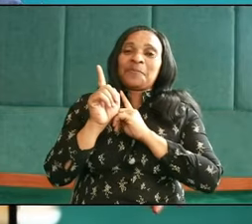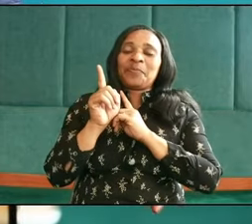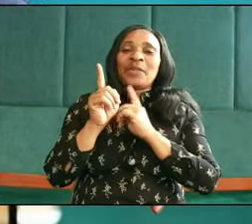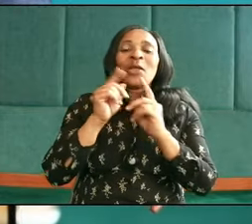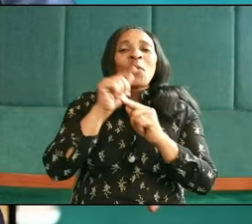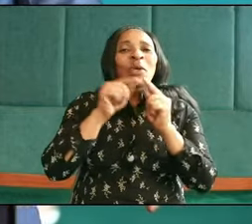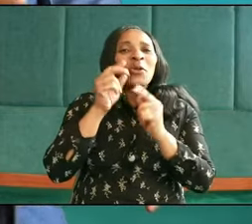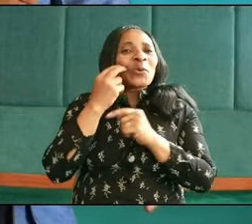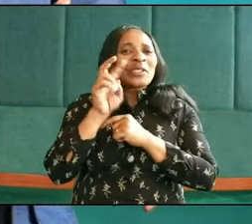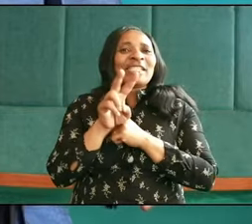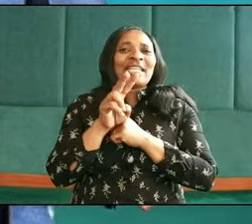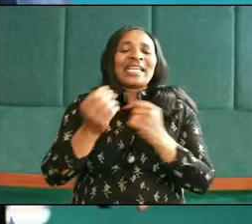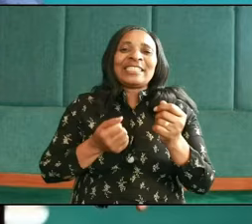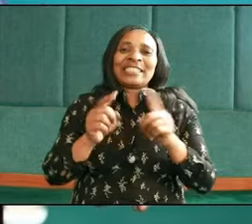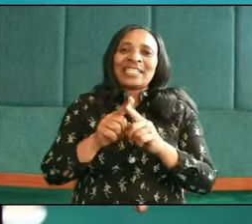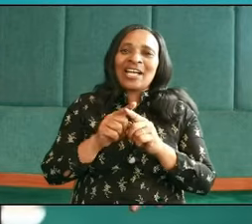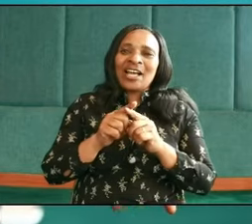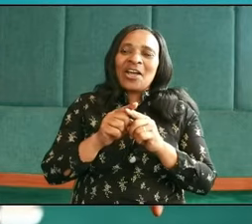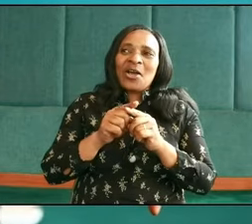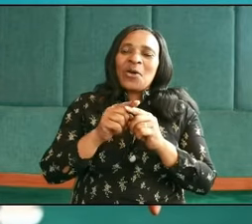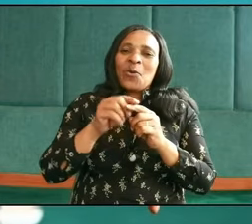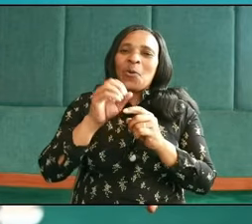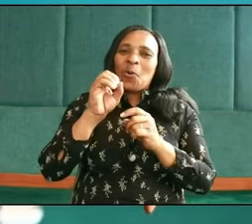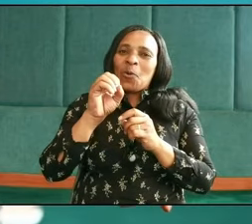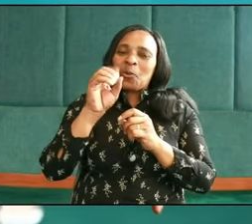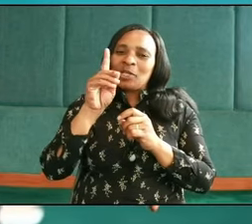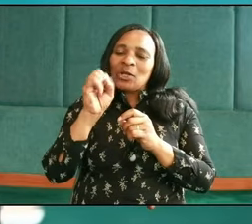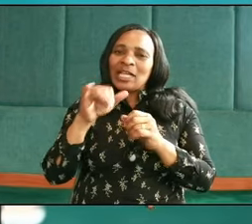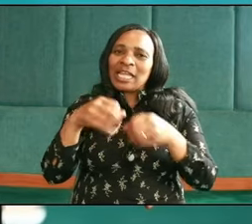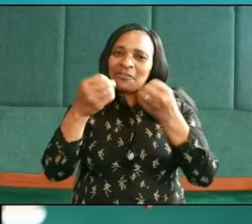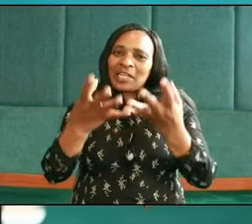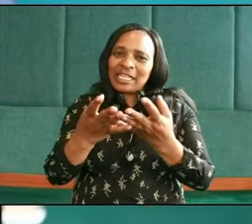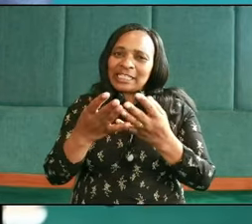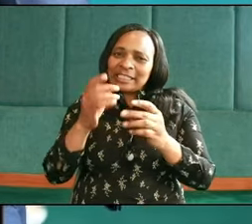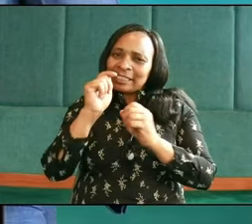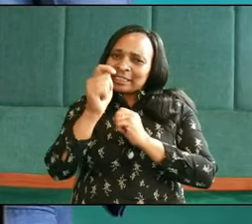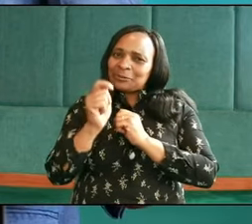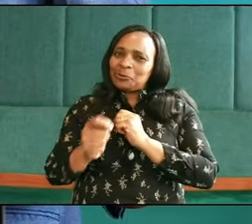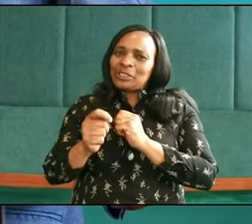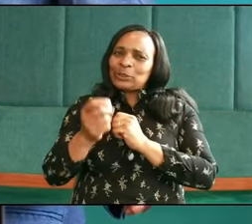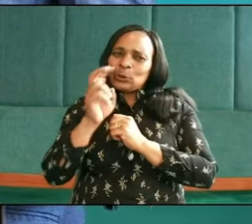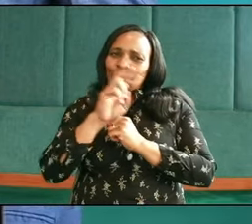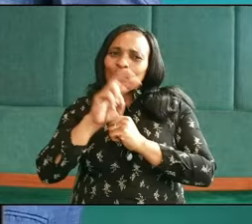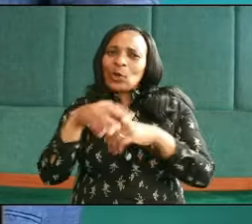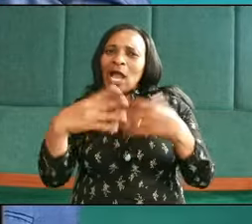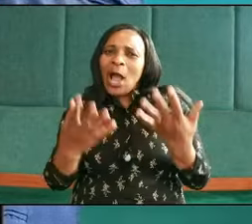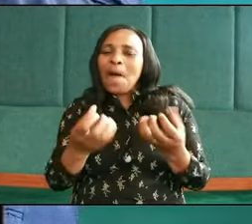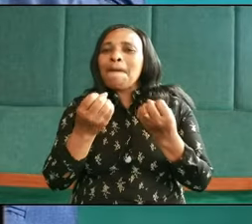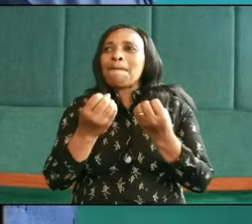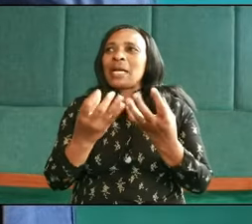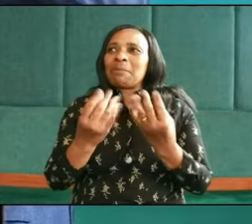you look at Sister Opea when she was giving that kind of a testimony, when you look at Alvin